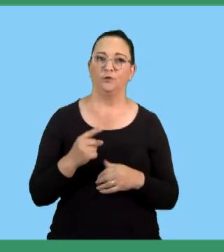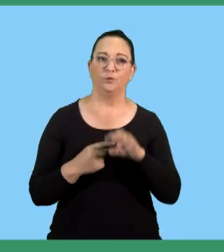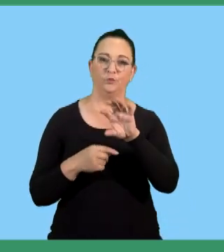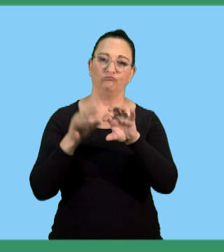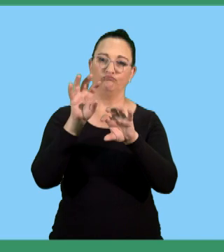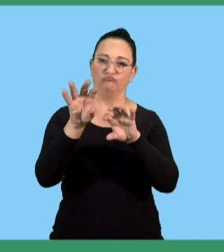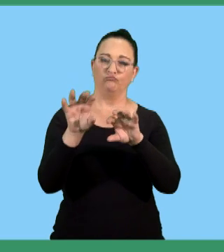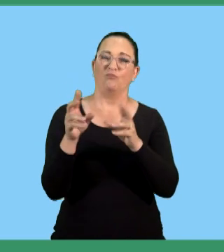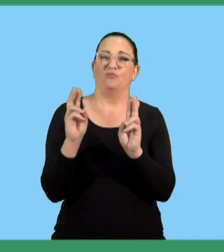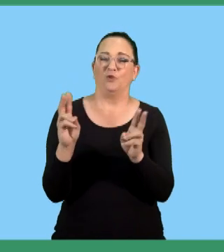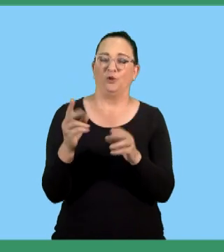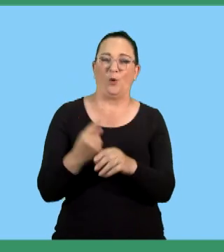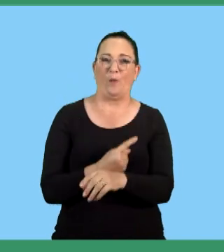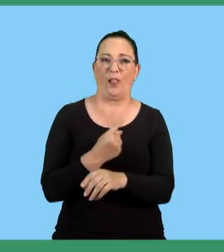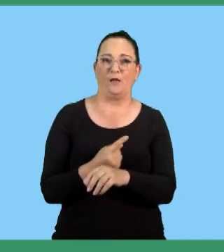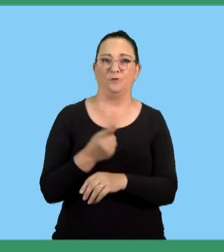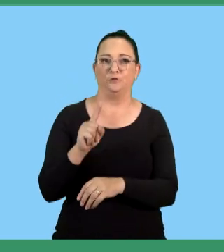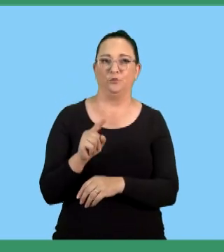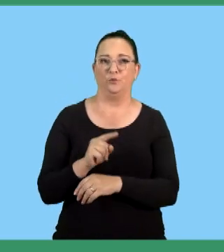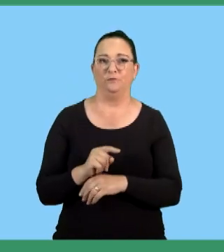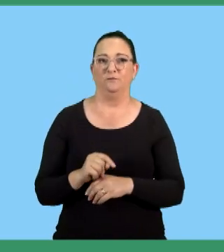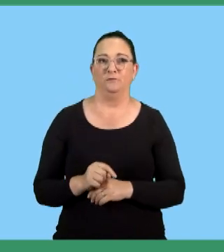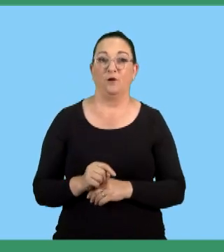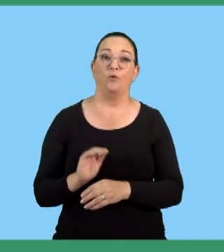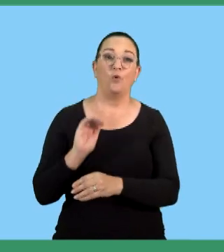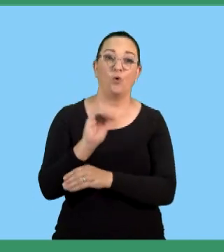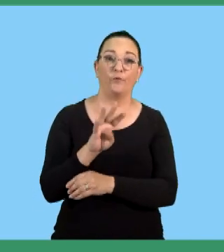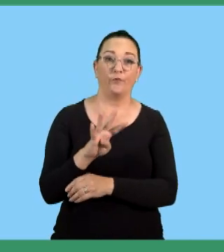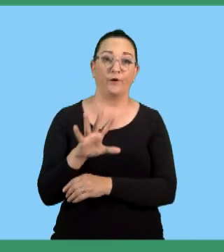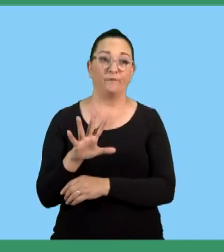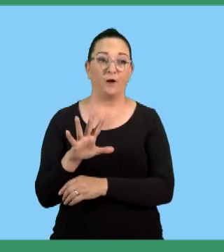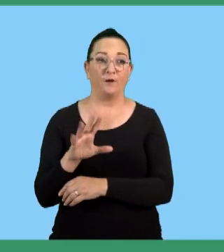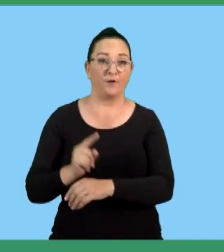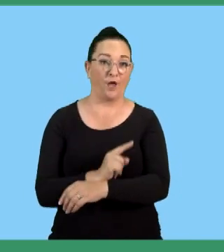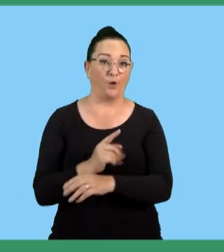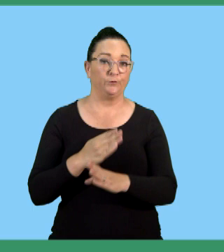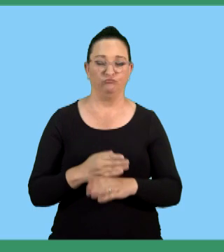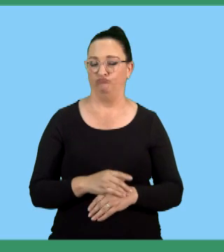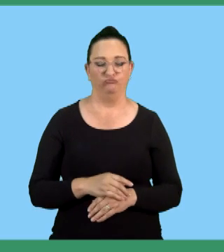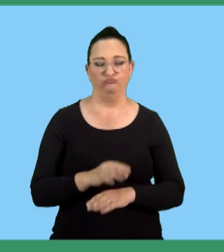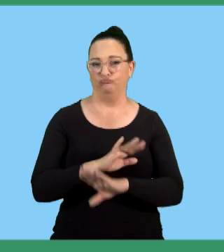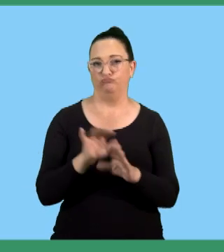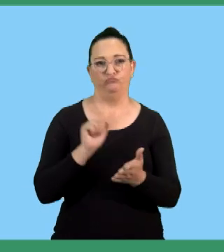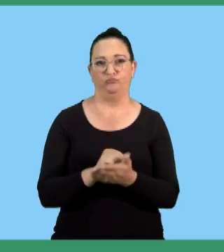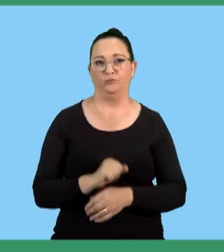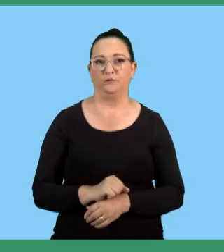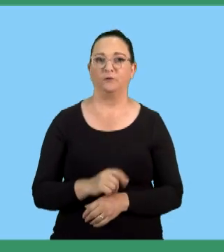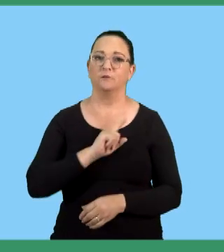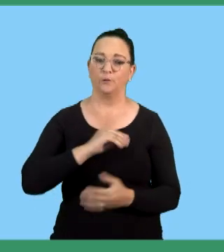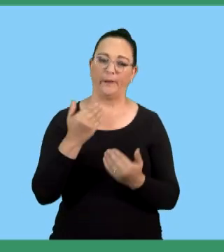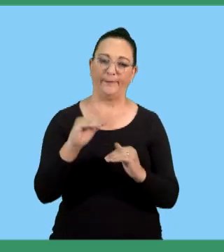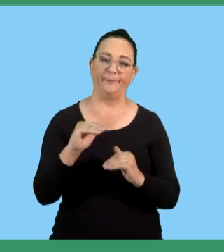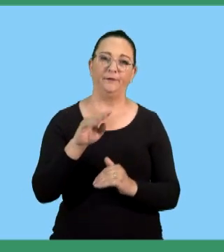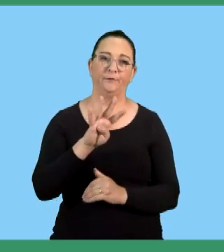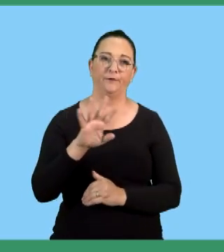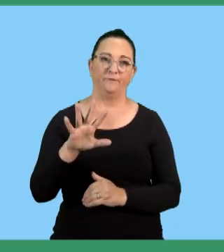with ordinary hours of work. Workers may not work for more than 45 hours. We spoke about 45 hours